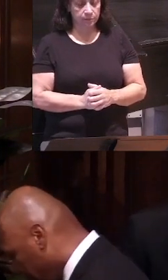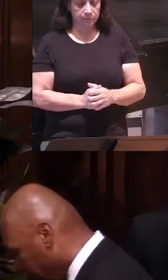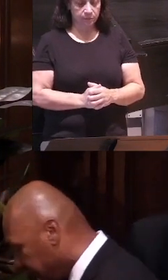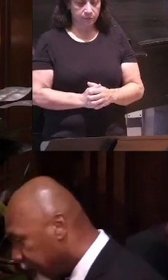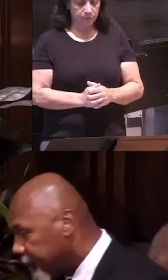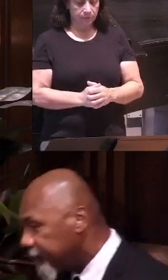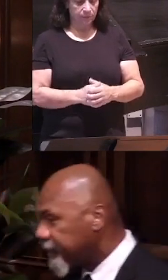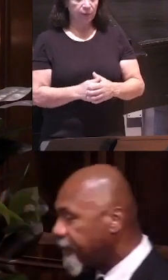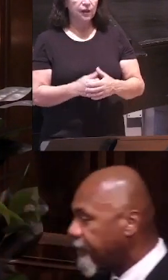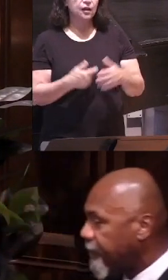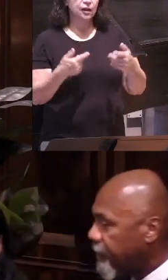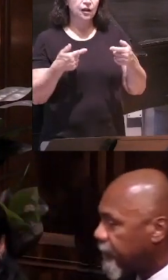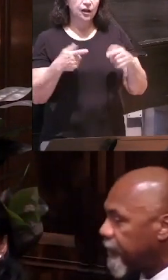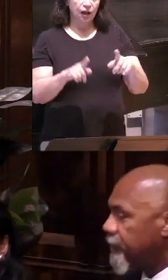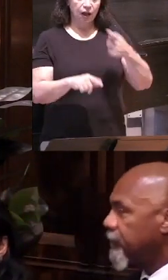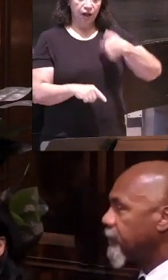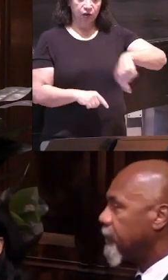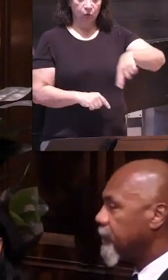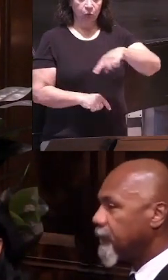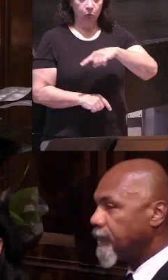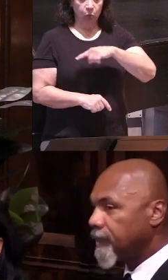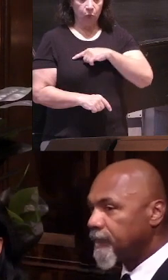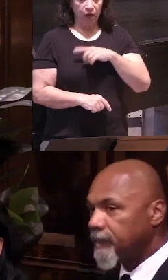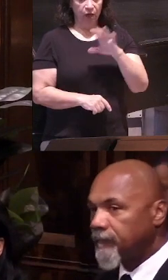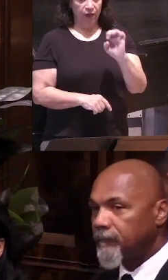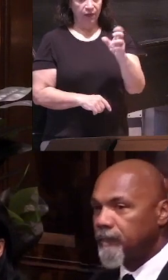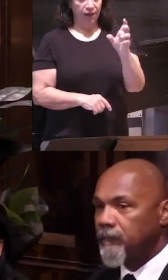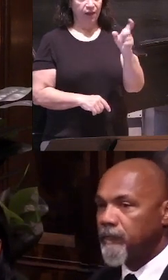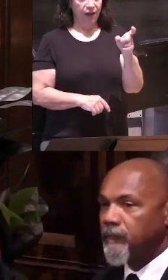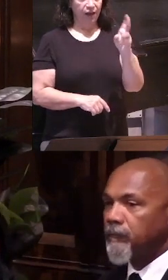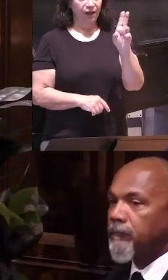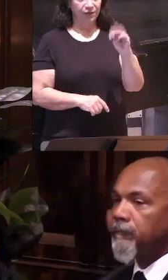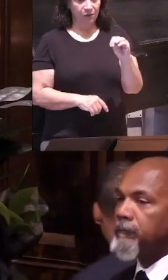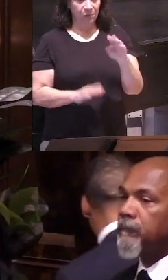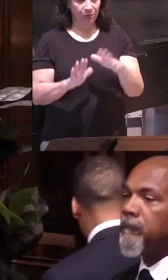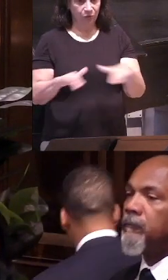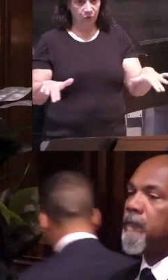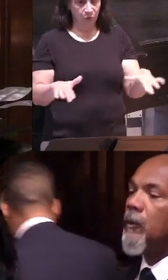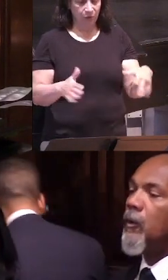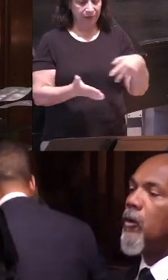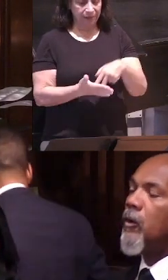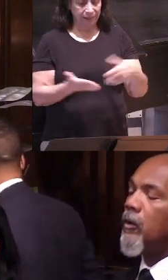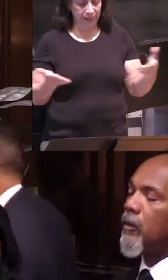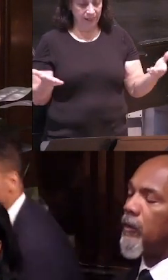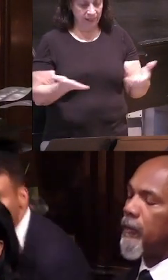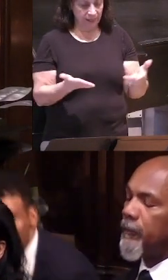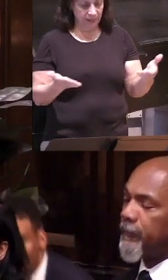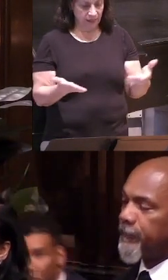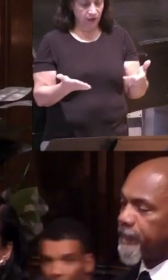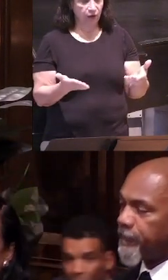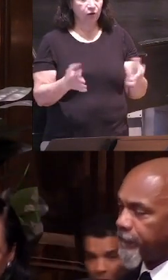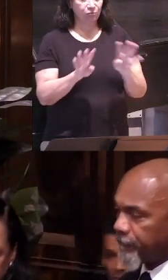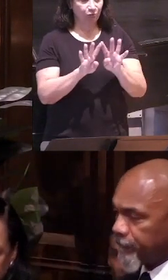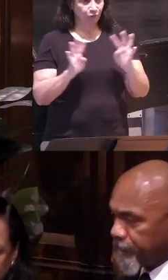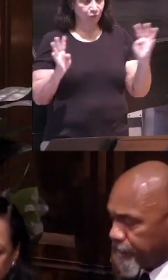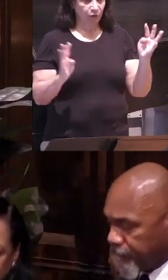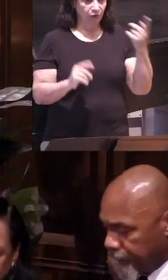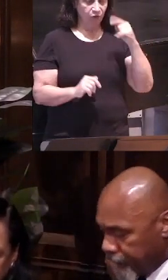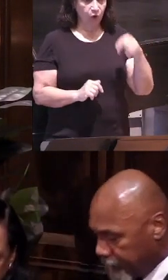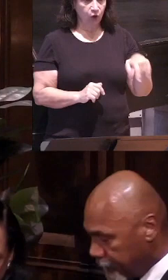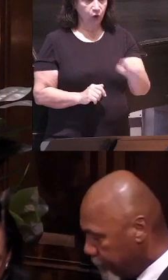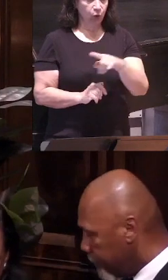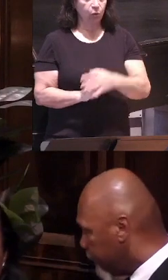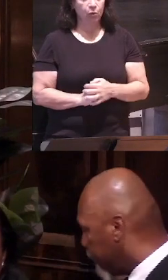As we, the Exum siblings, stand here before you, we